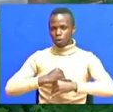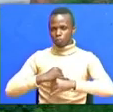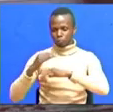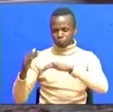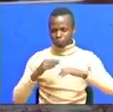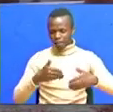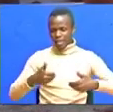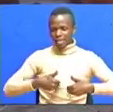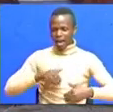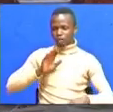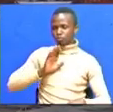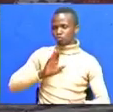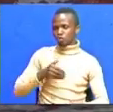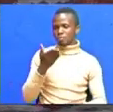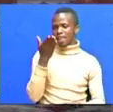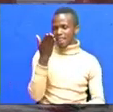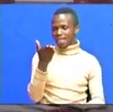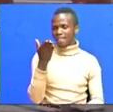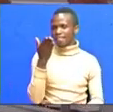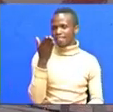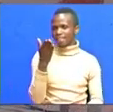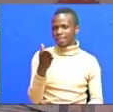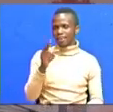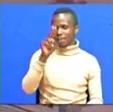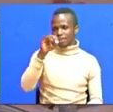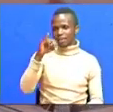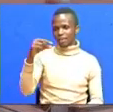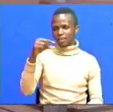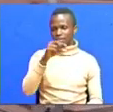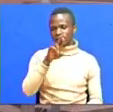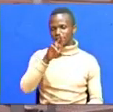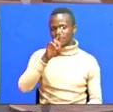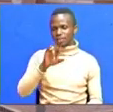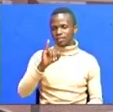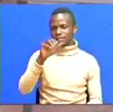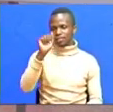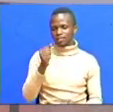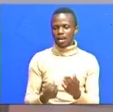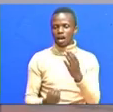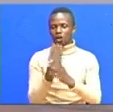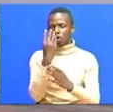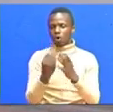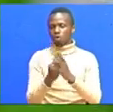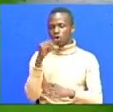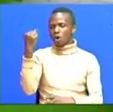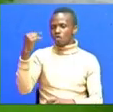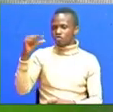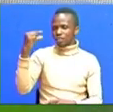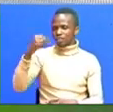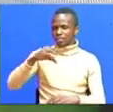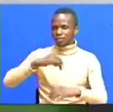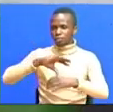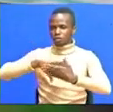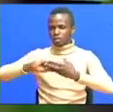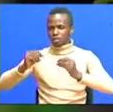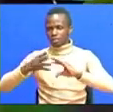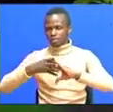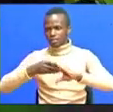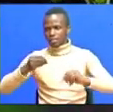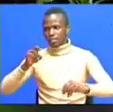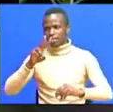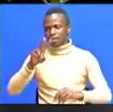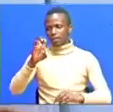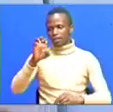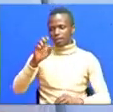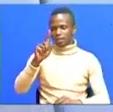young women in Abeokuta in Nigeria are busy growing vegetables in specially created poly tunnels. They